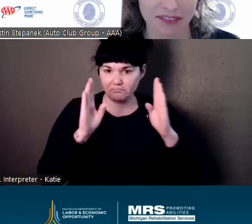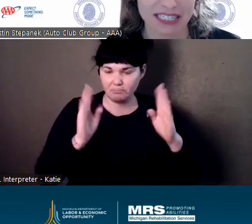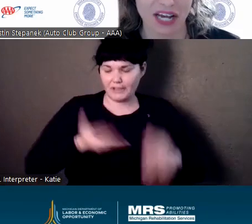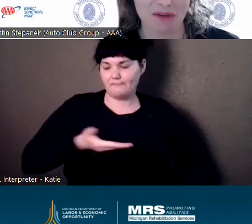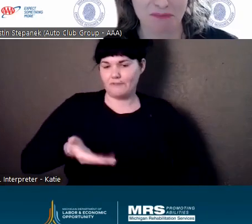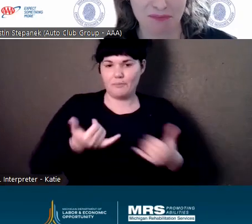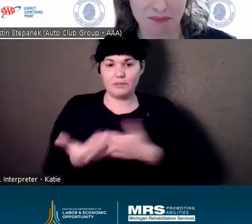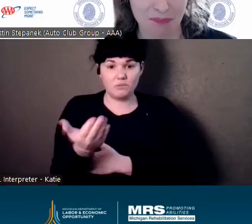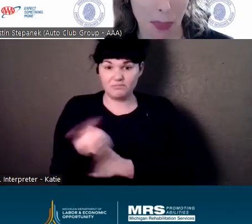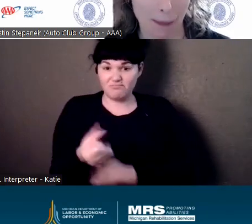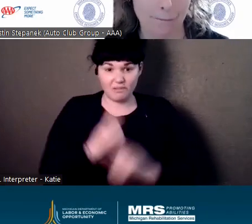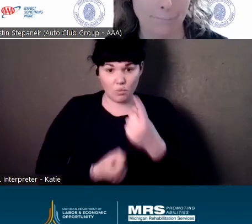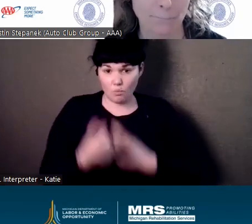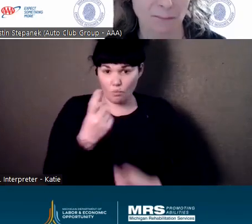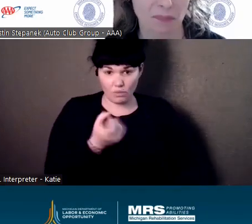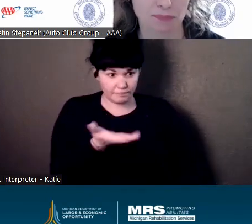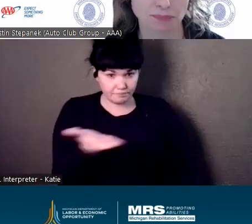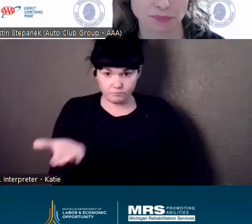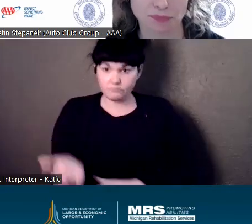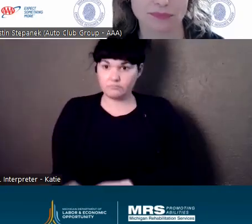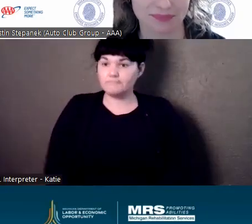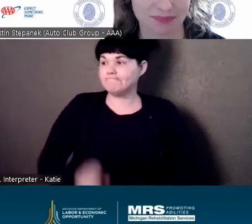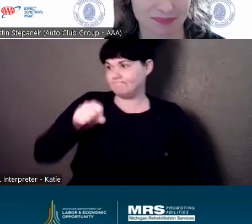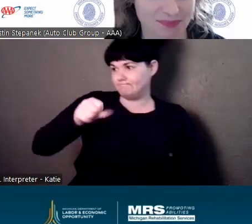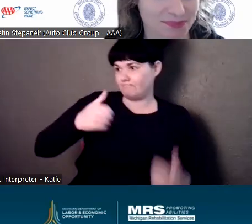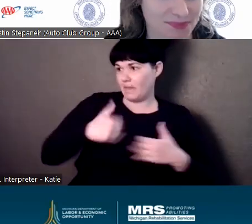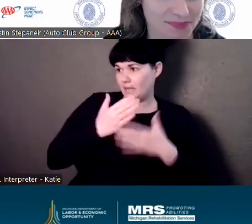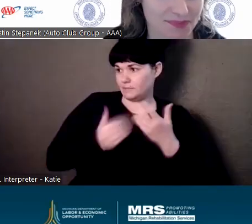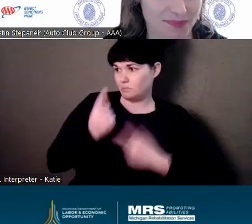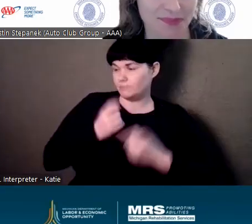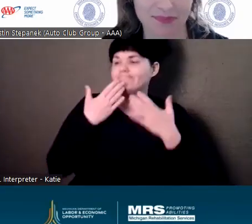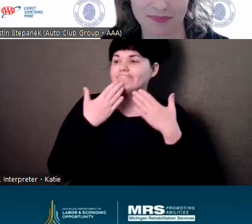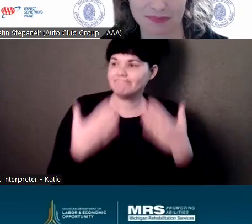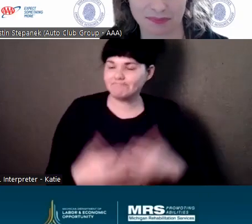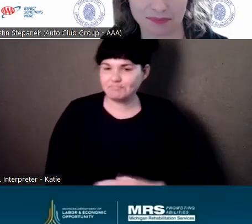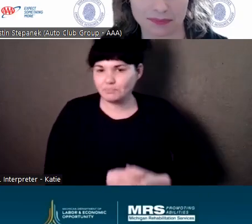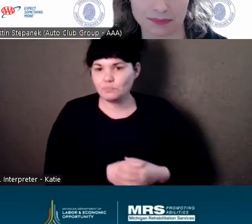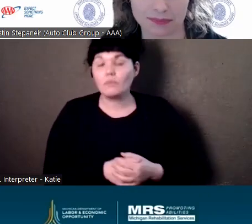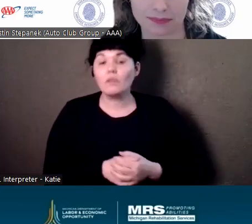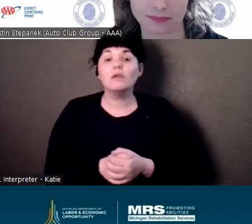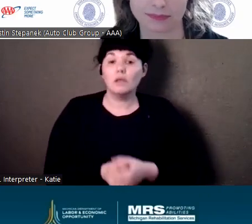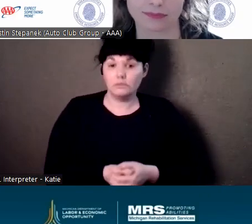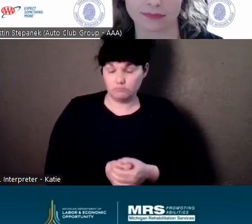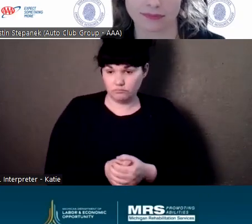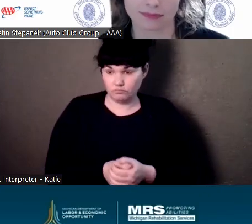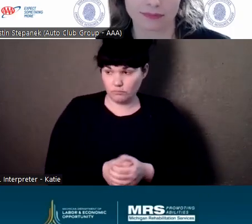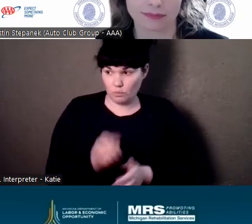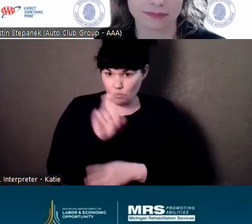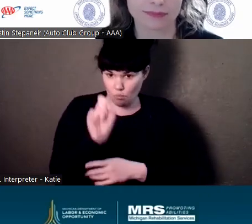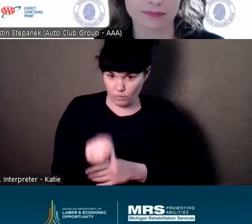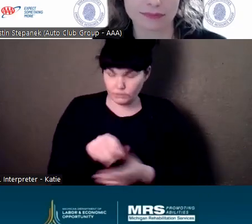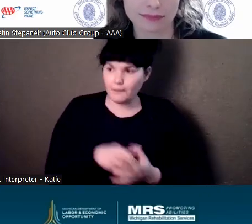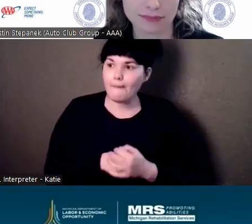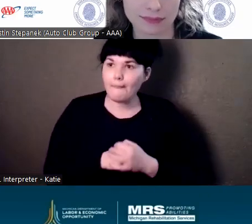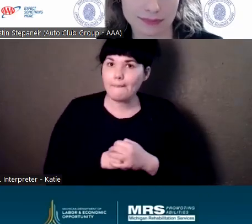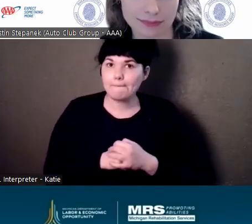answer at this time? There are some questions. Thank you, Kristen. So one question that was asked